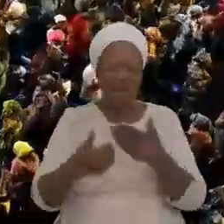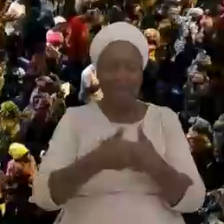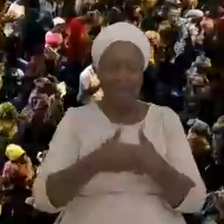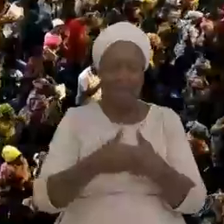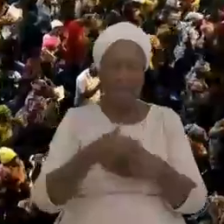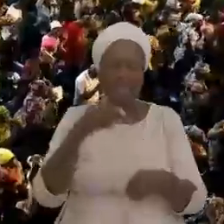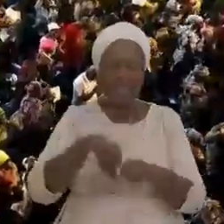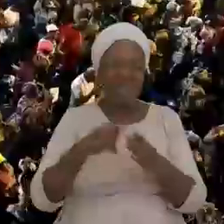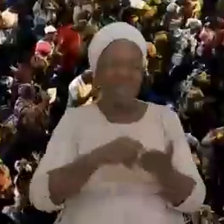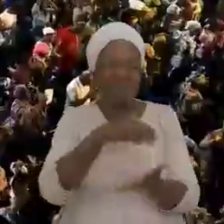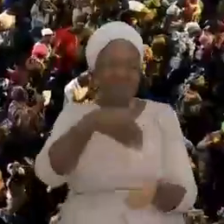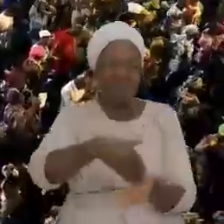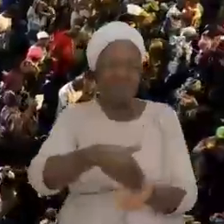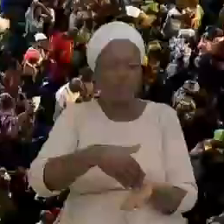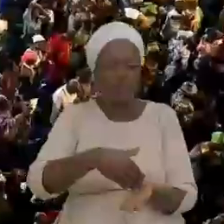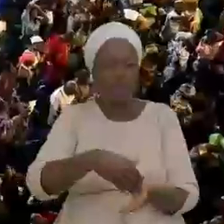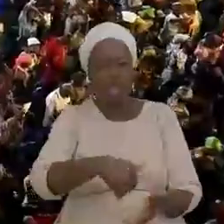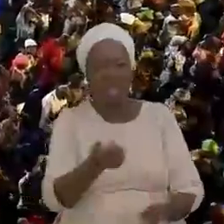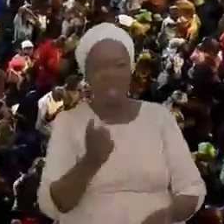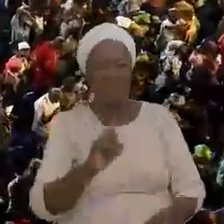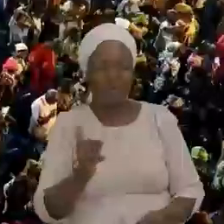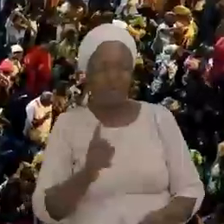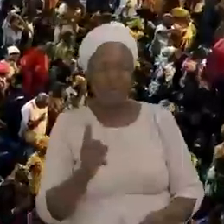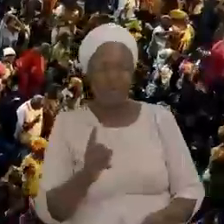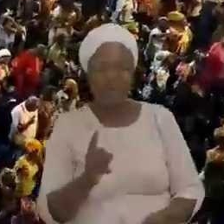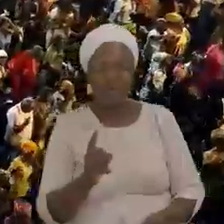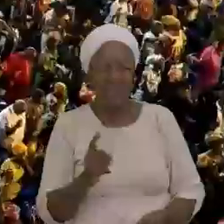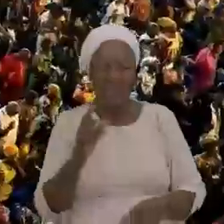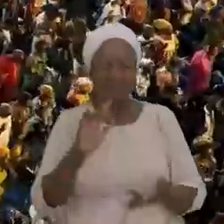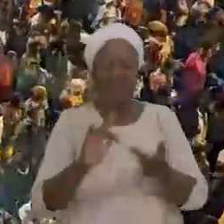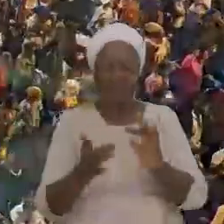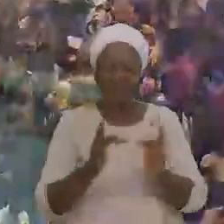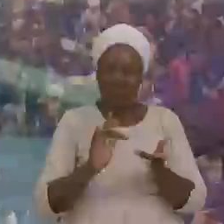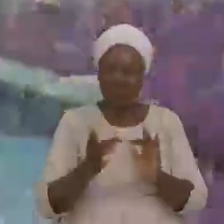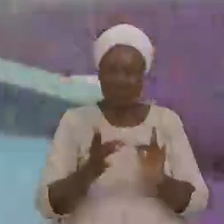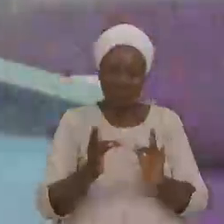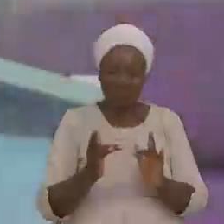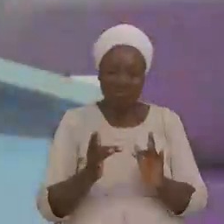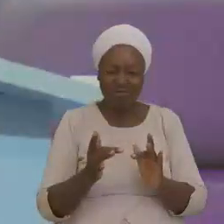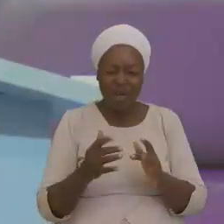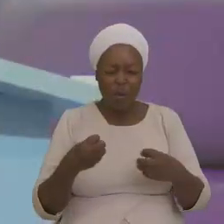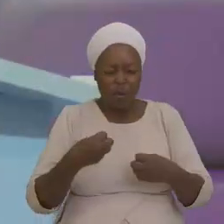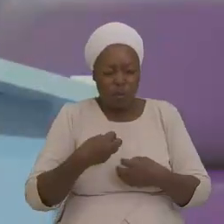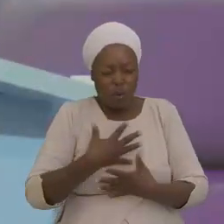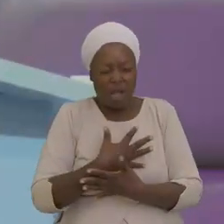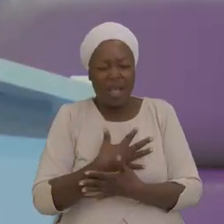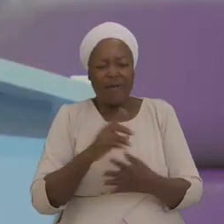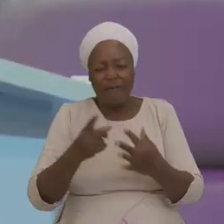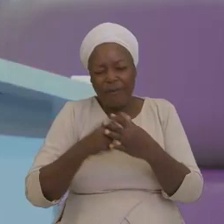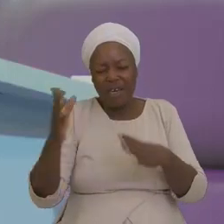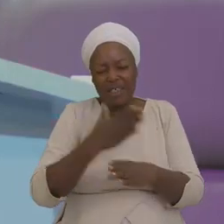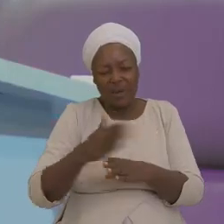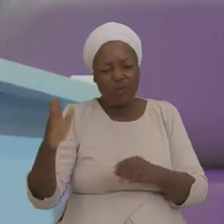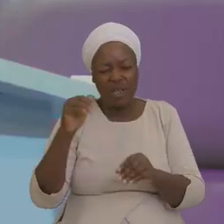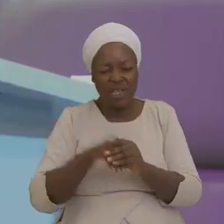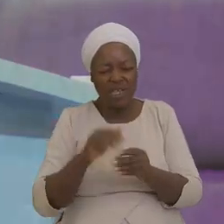the middle, anywhere, online, swelling, vanish away in